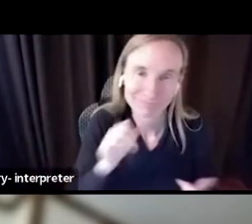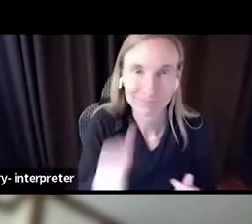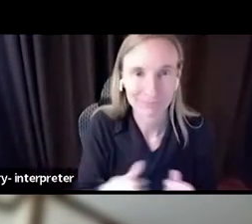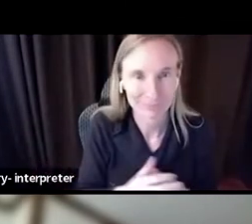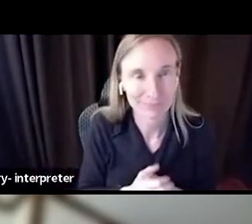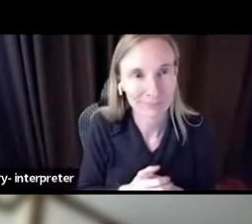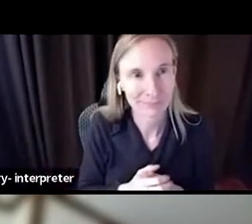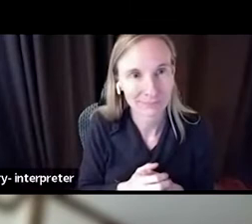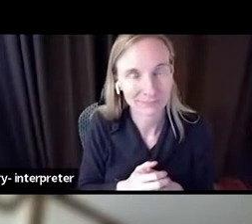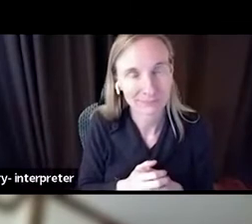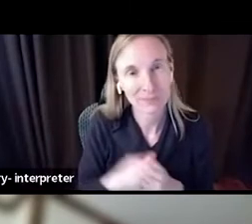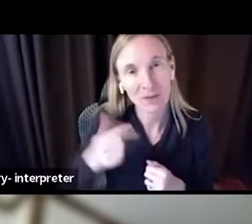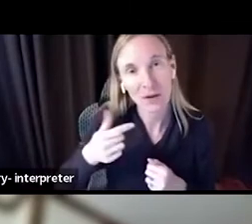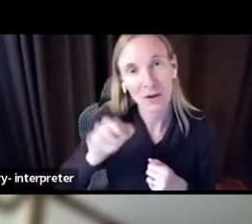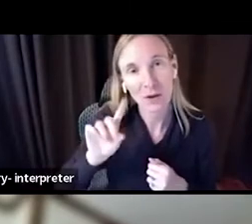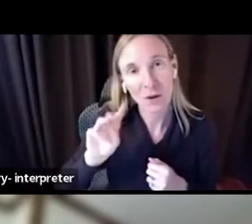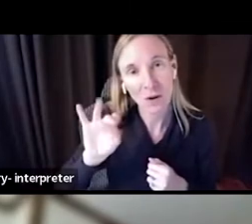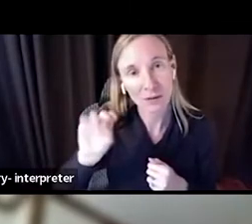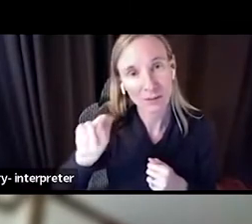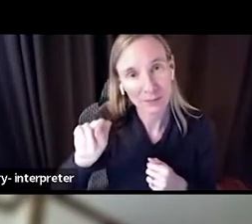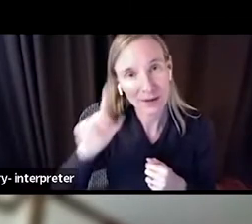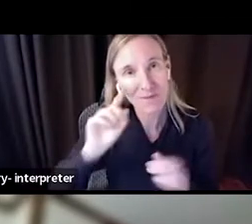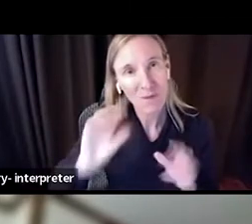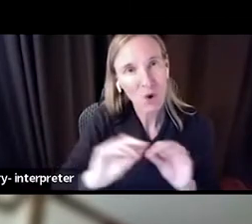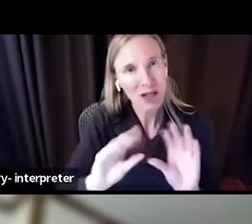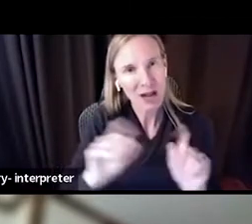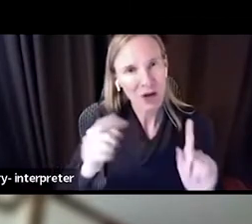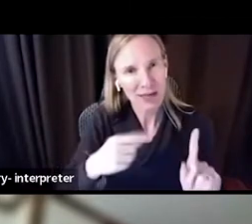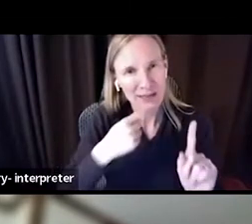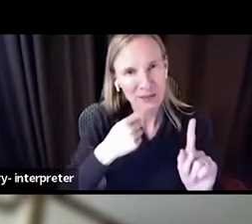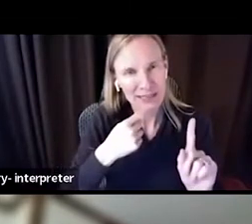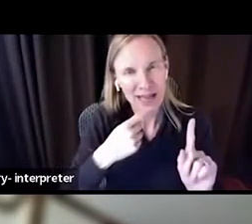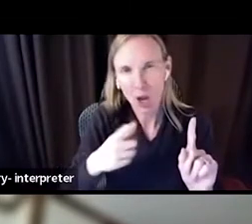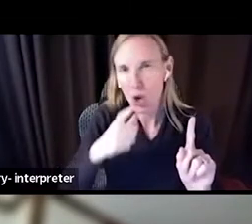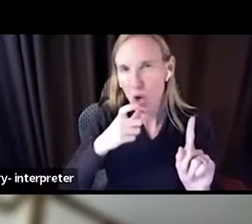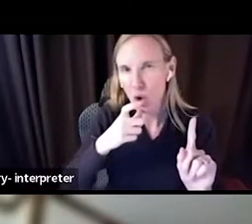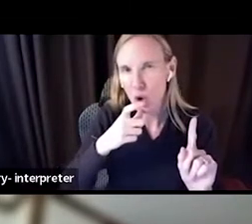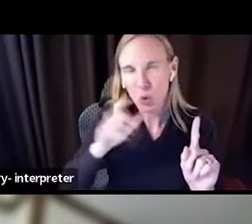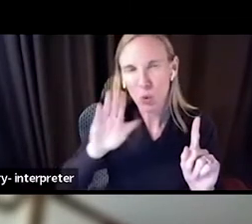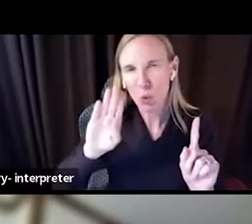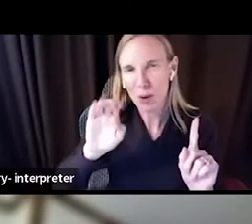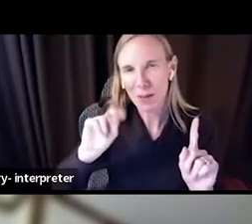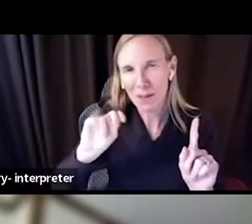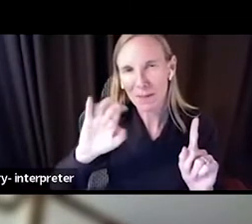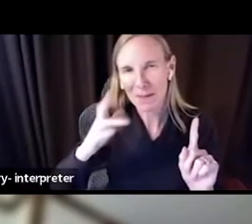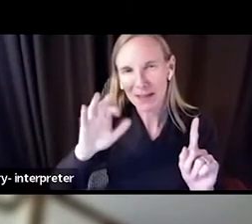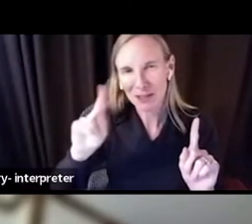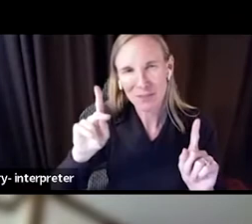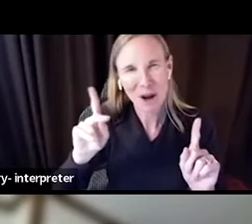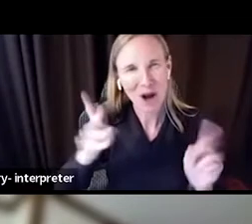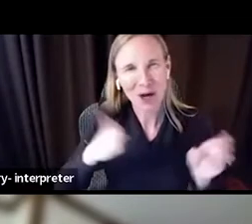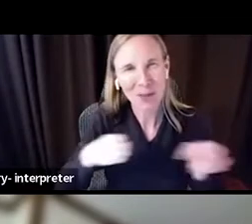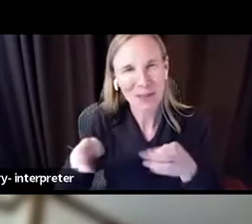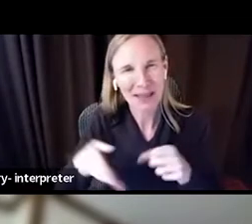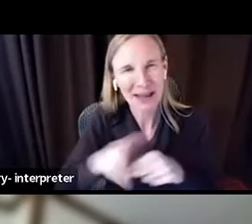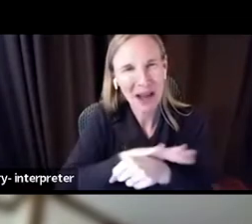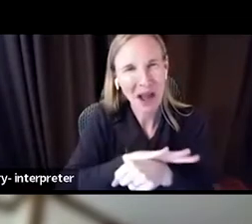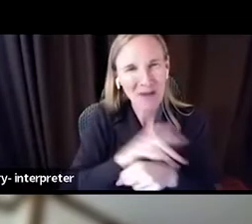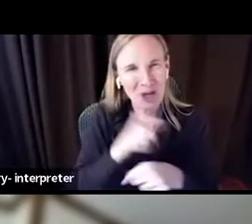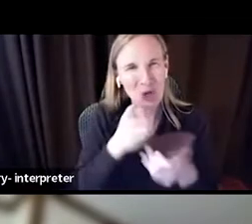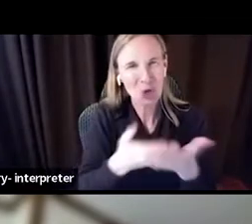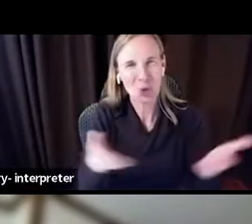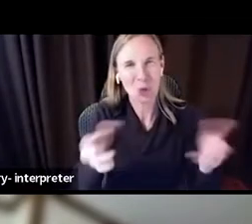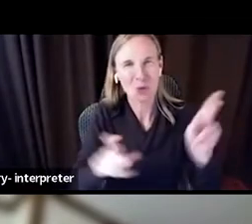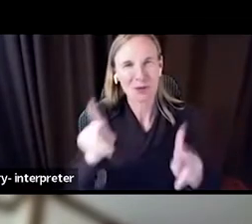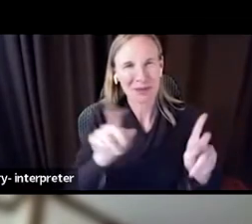Representative Goldman, you have a question? I'm just wondering for clarity to say who the benchmark plan covers. just to be